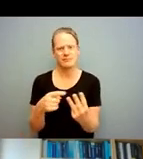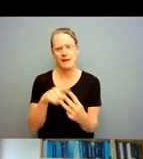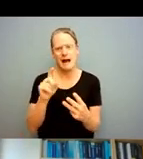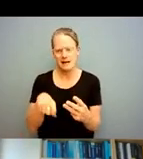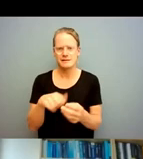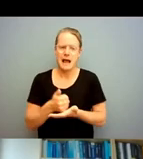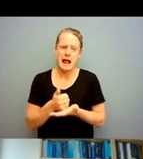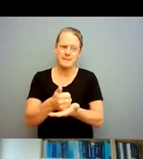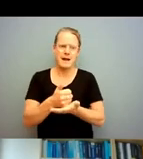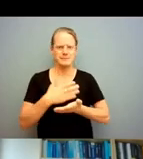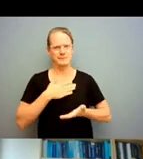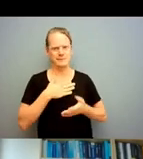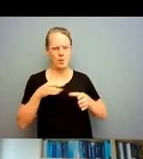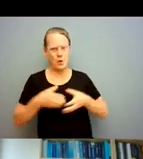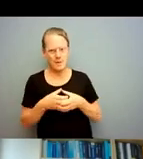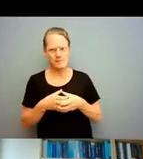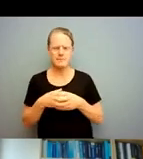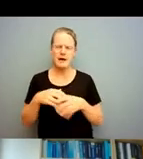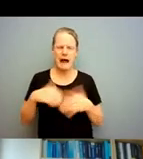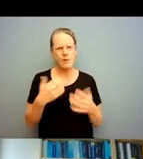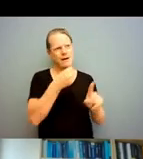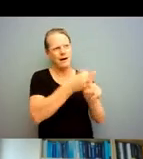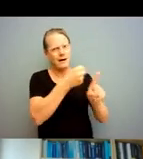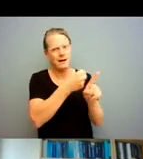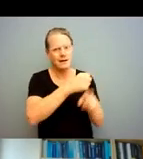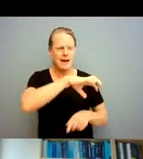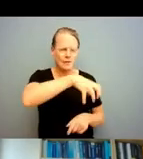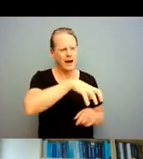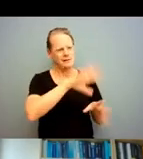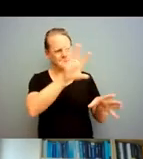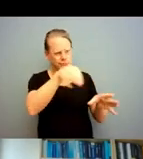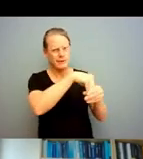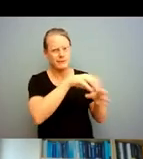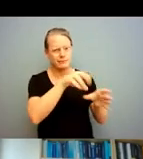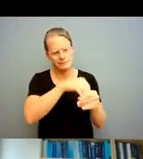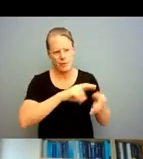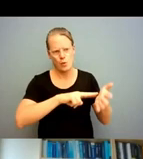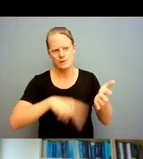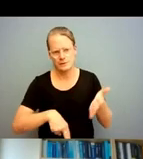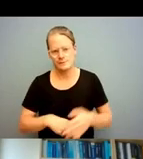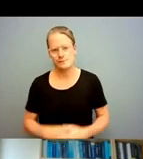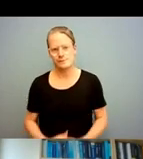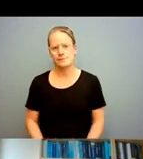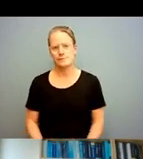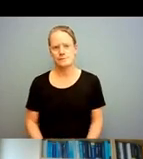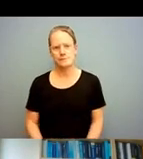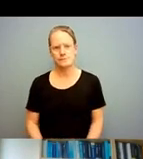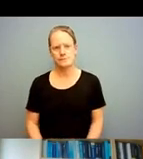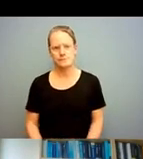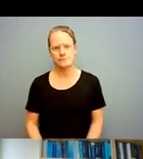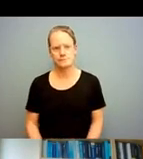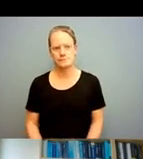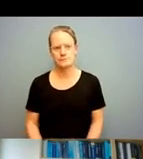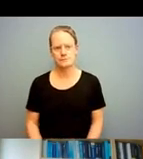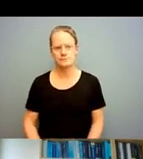being implemented. And then you have what is probably also of